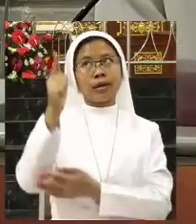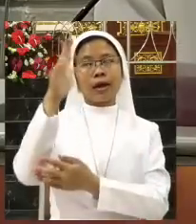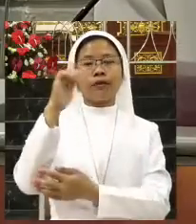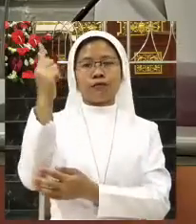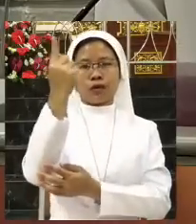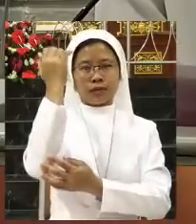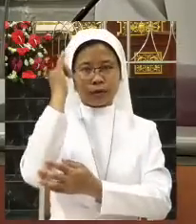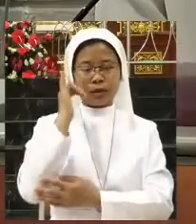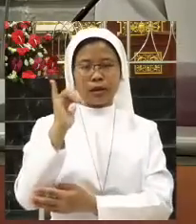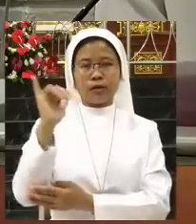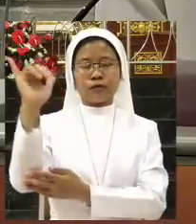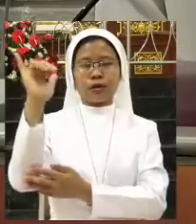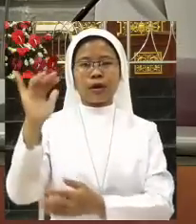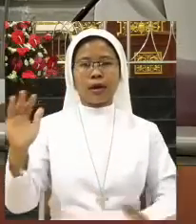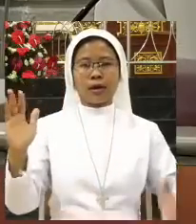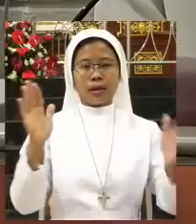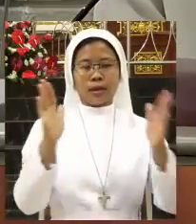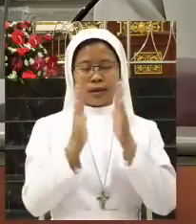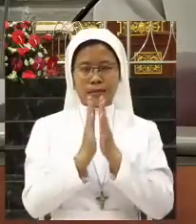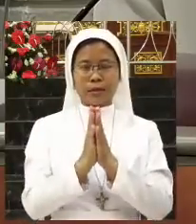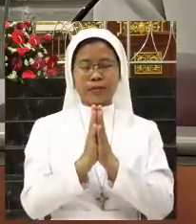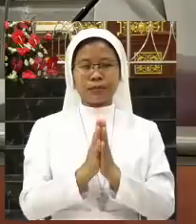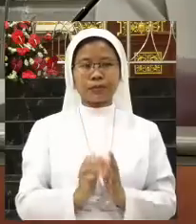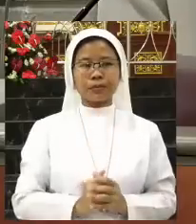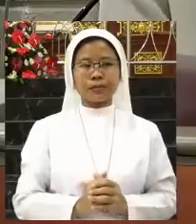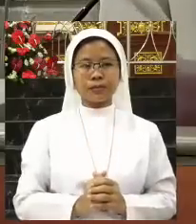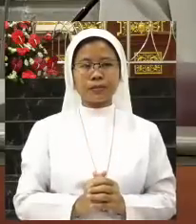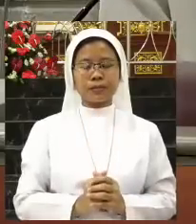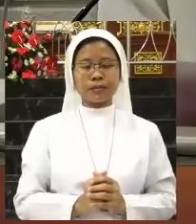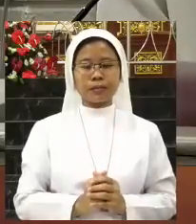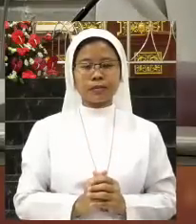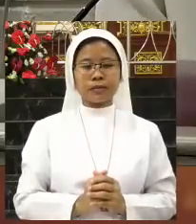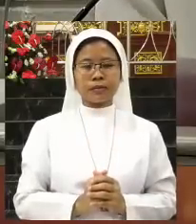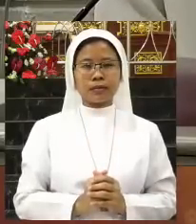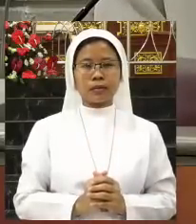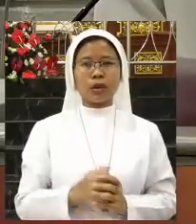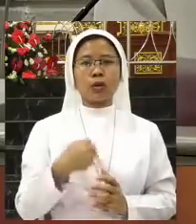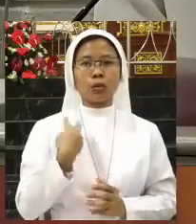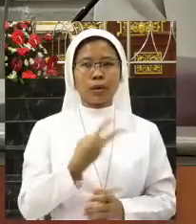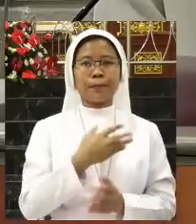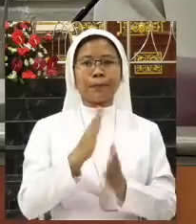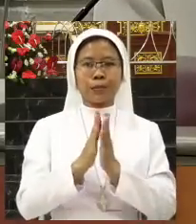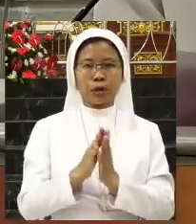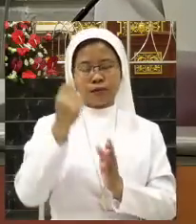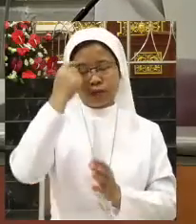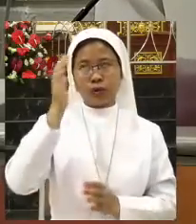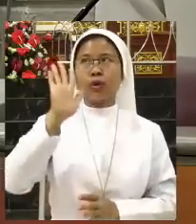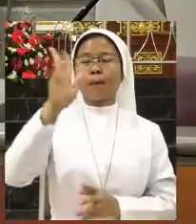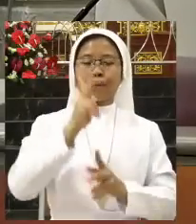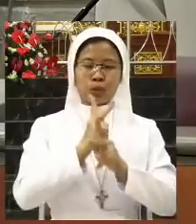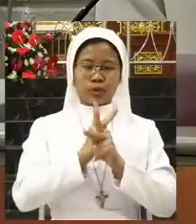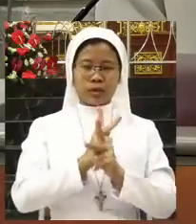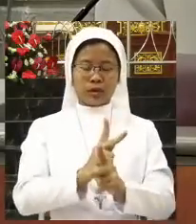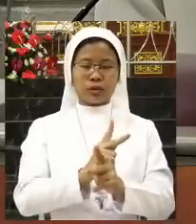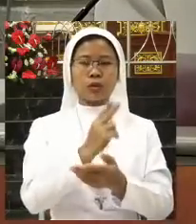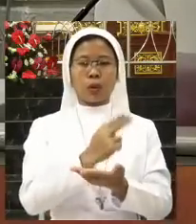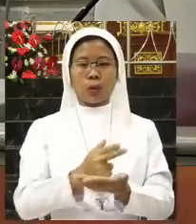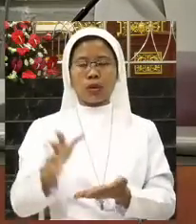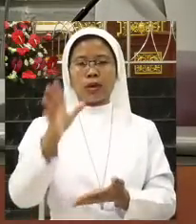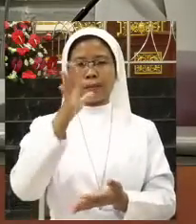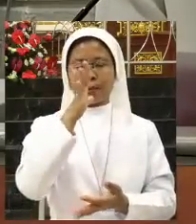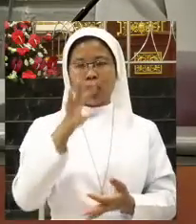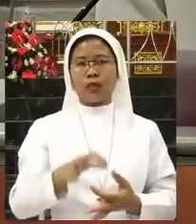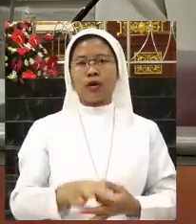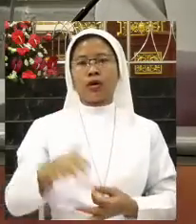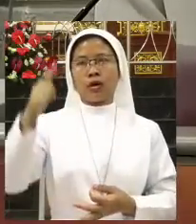God, forever and ever. Amen. We fly to your protection, O Holy Mother